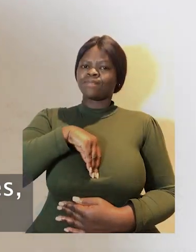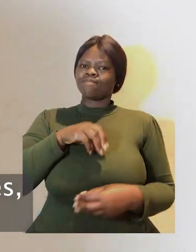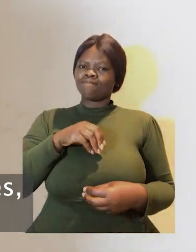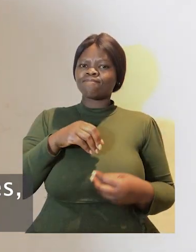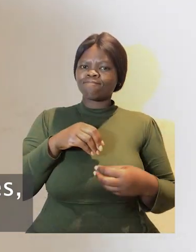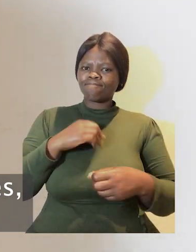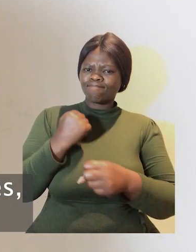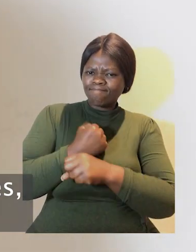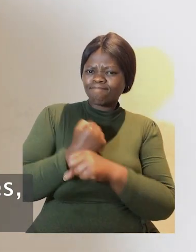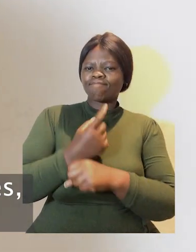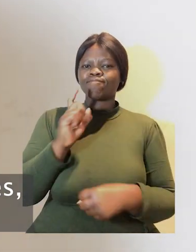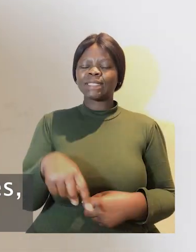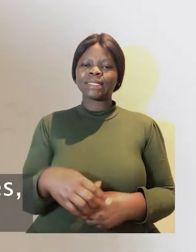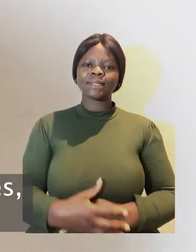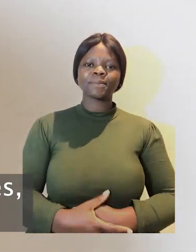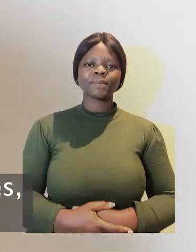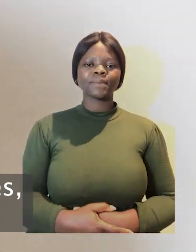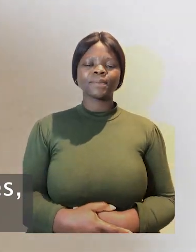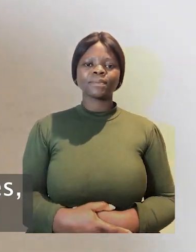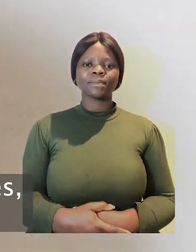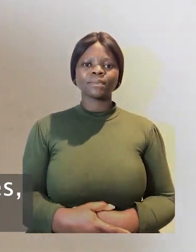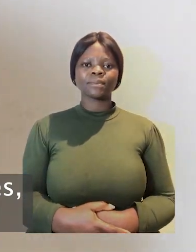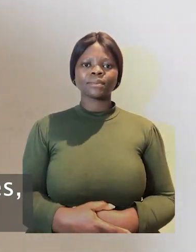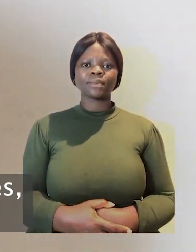on ourselves, everyone,